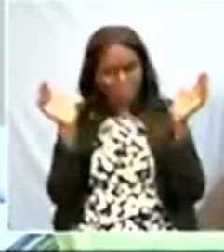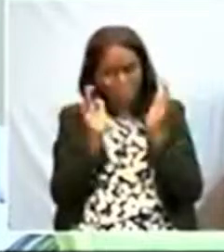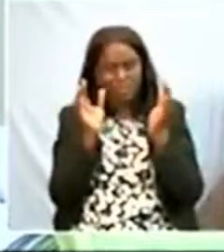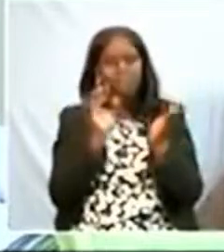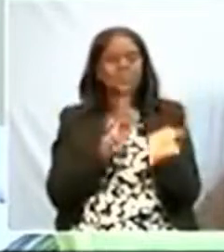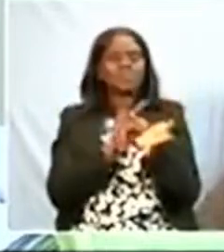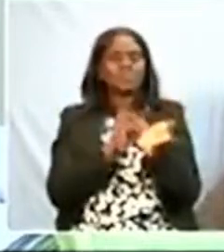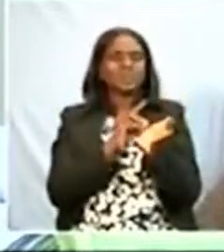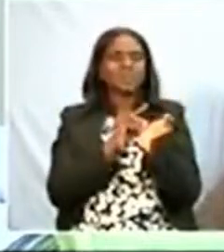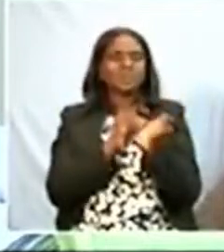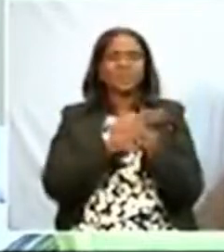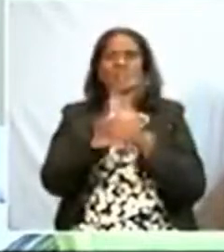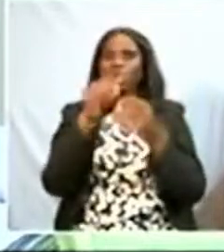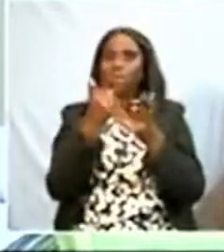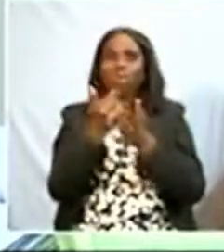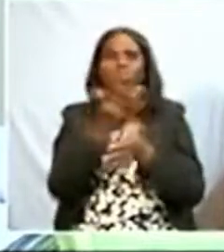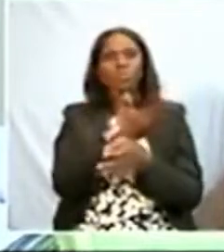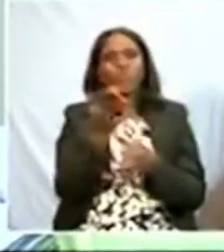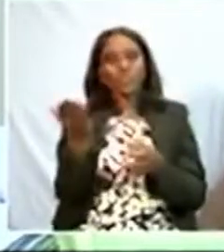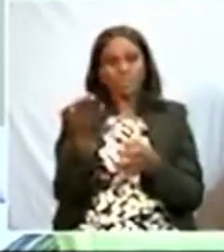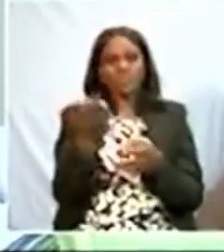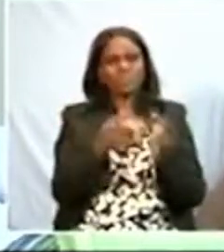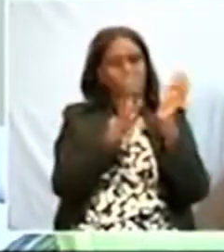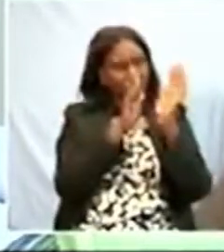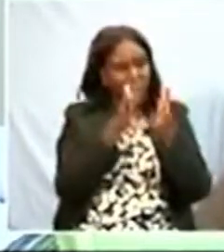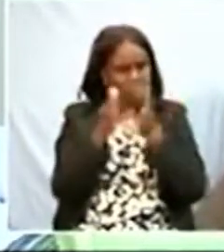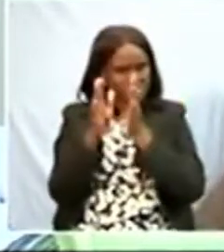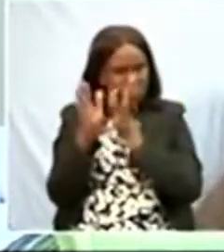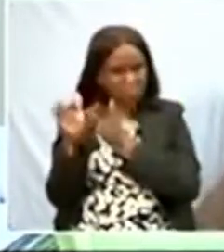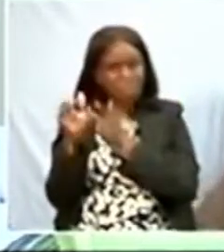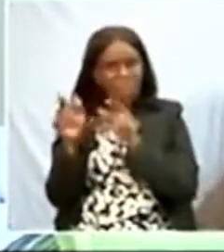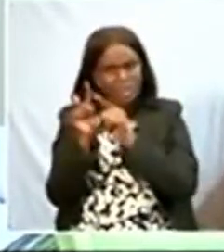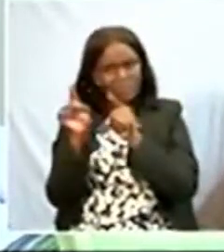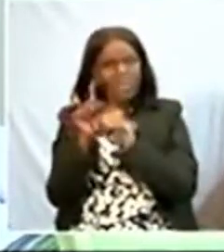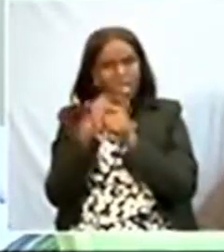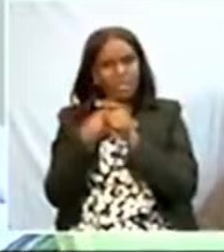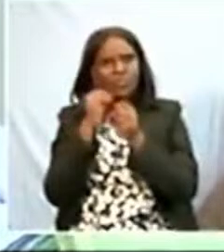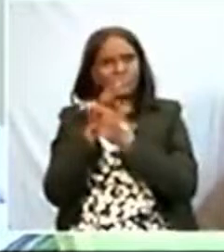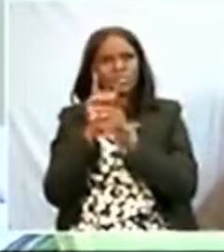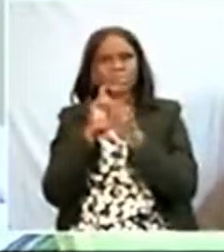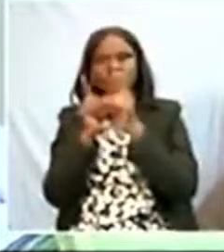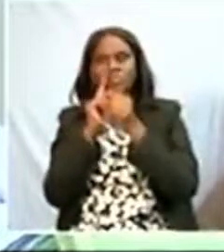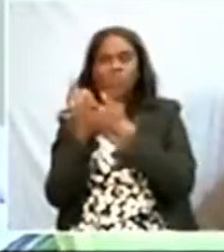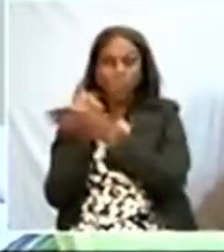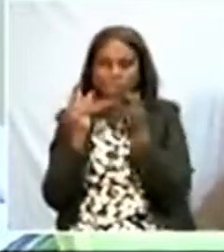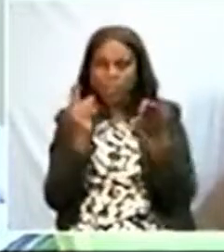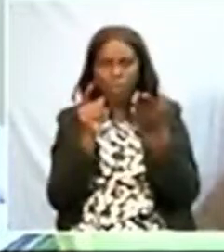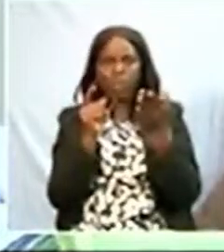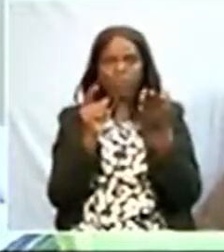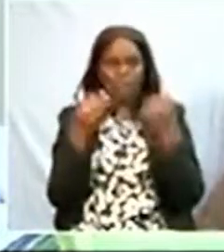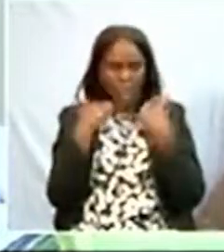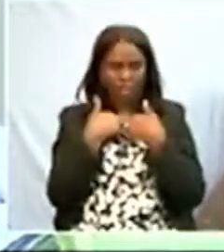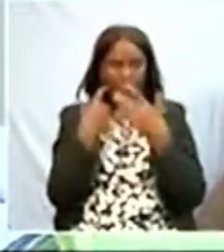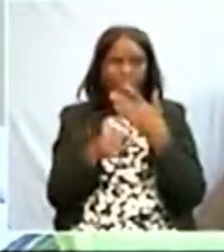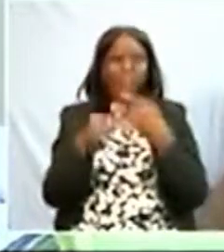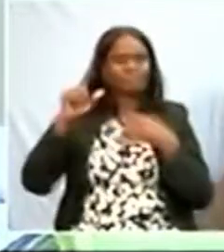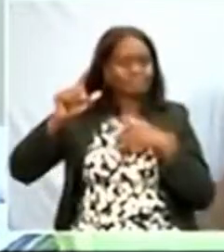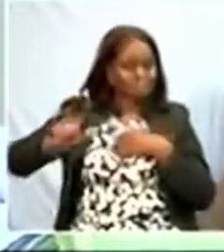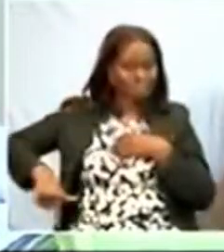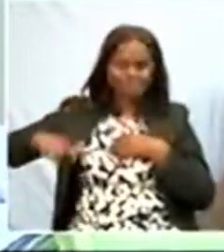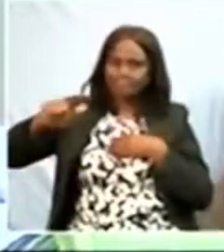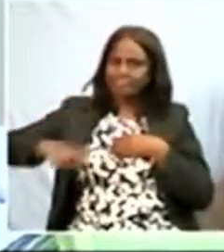Doc. All of them, Honorable Mutero also has said, all of them is